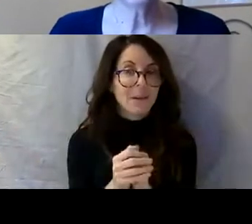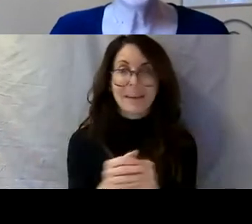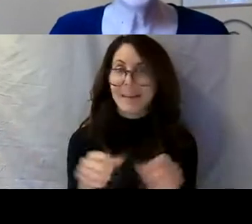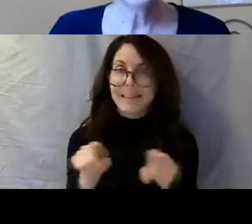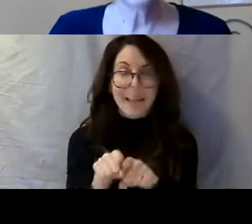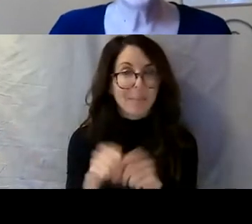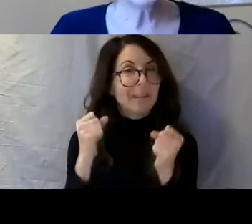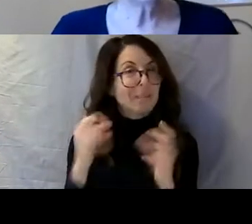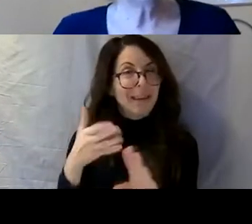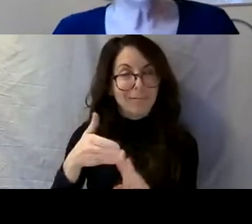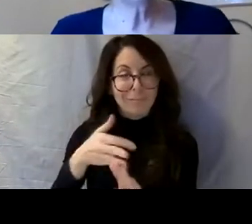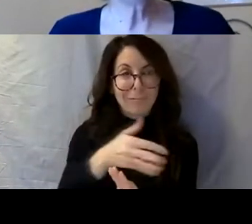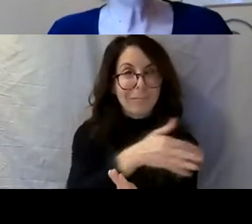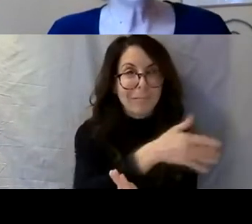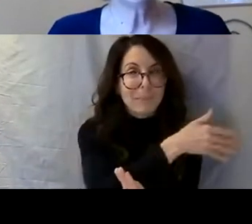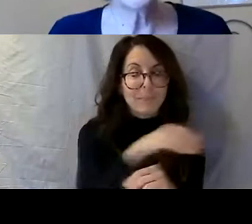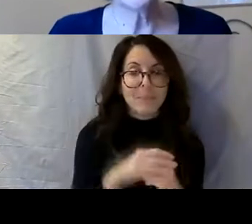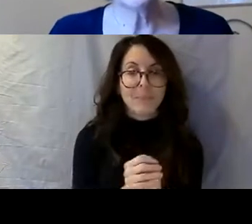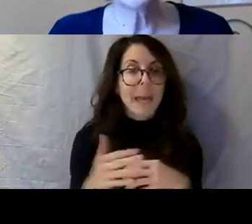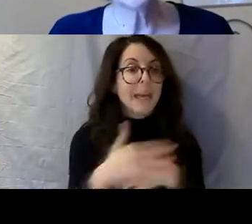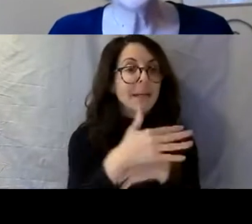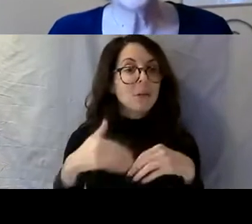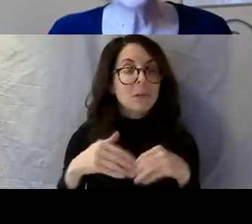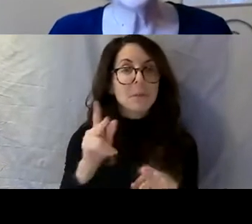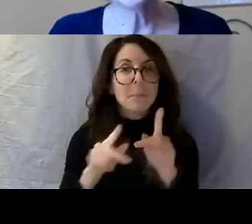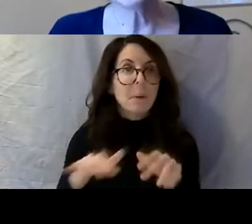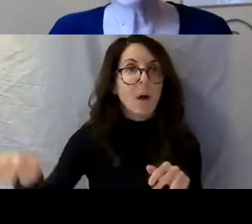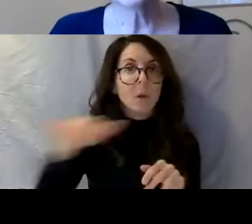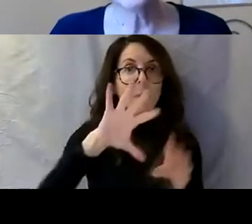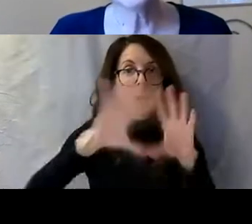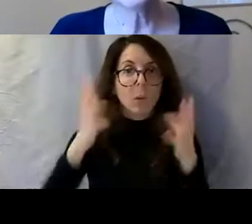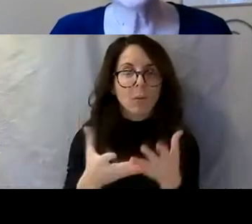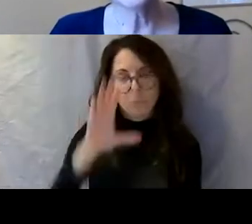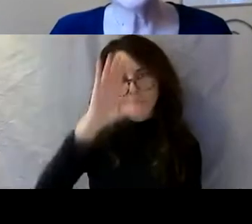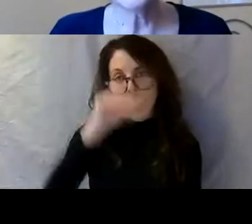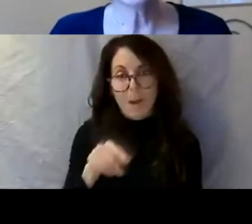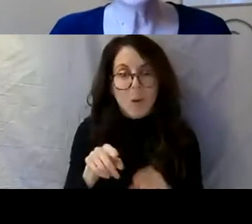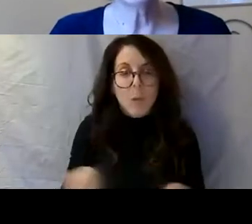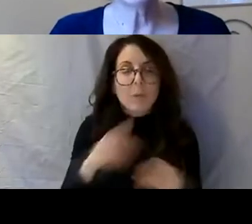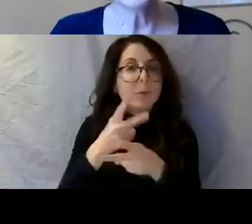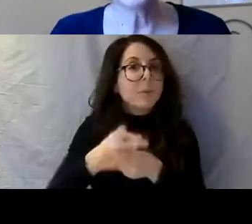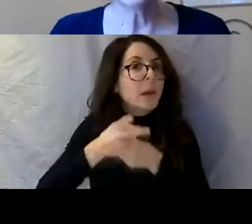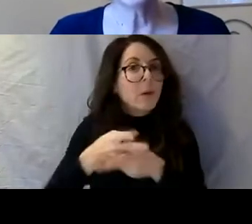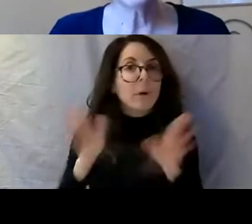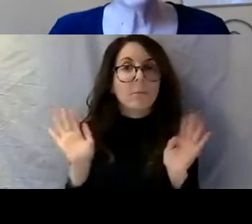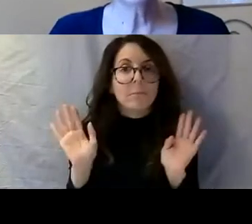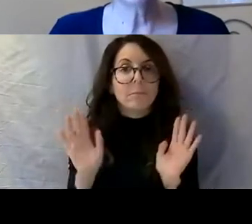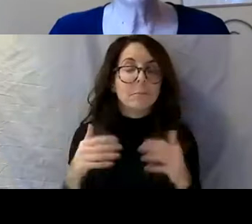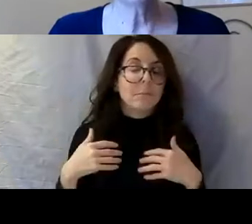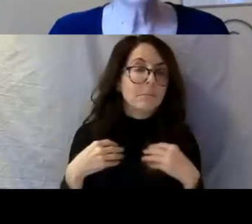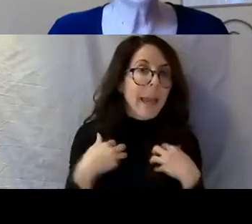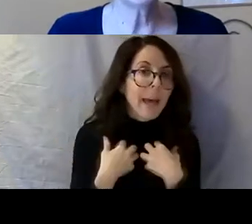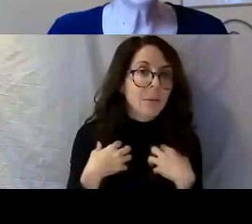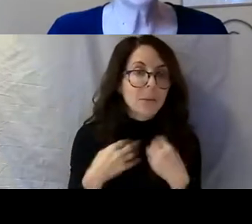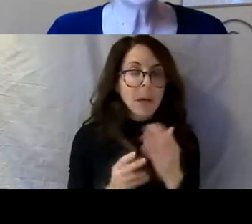us. As Indigenous peoples throughout the world know, we are custodians of the land, plants, and animals with whom